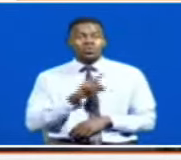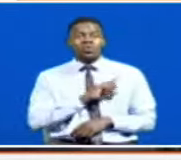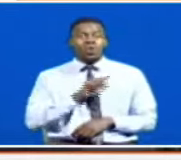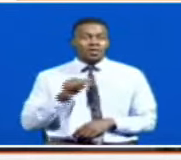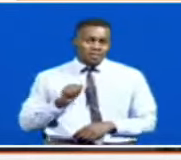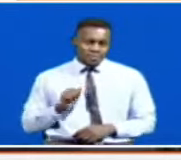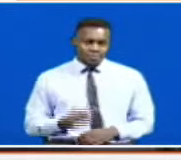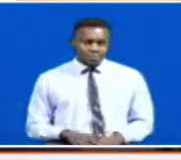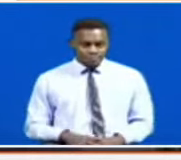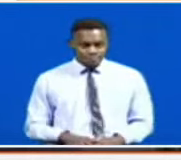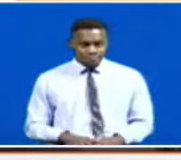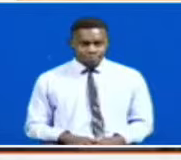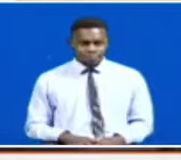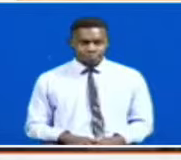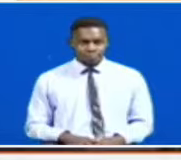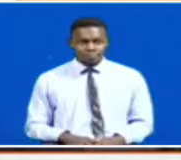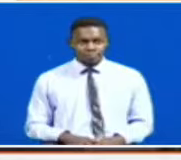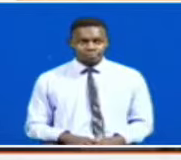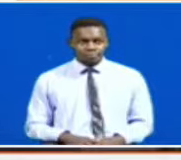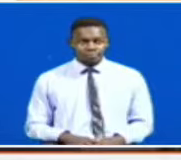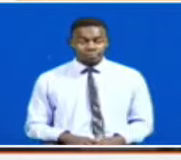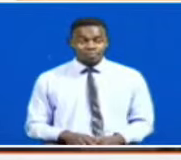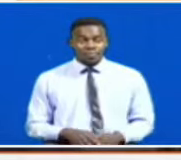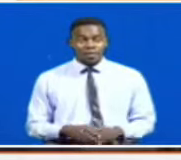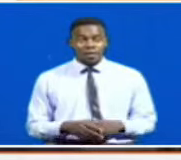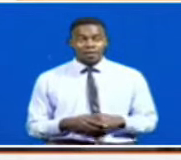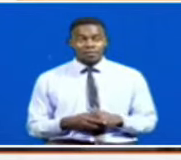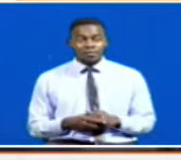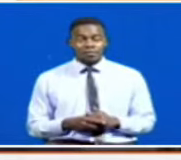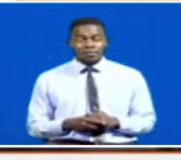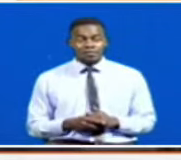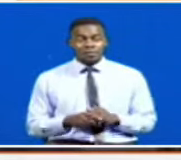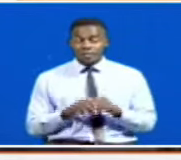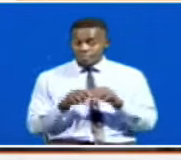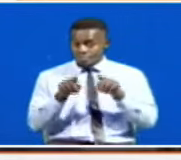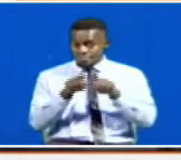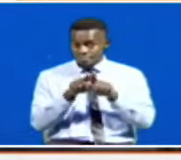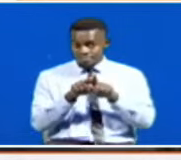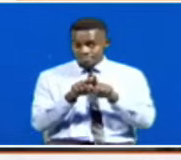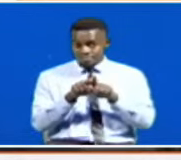that she had given you a loan.